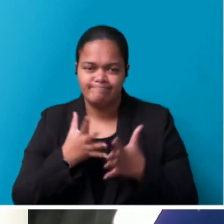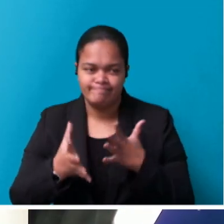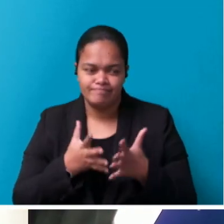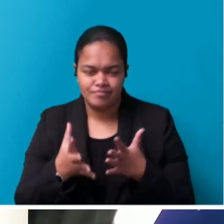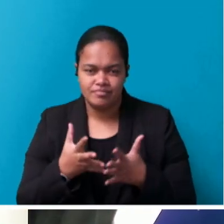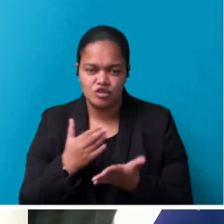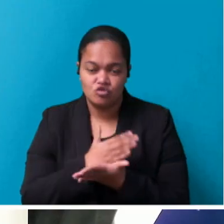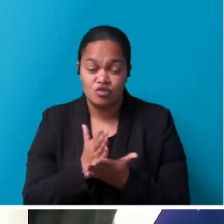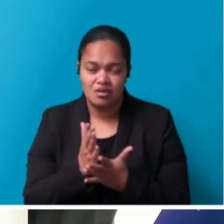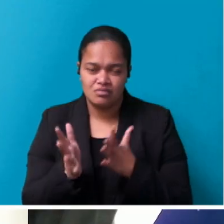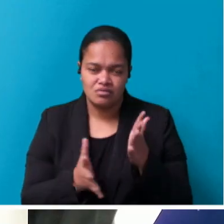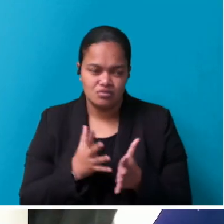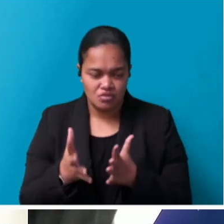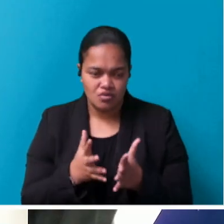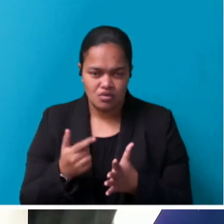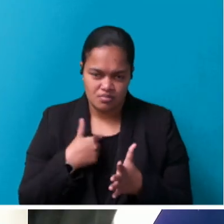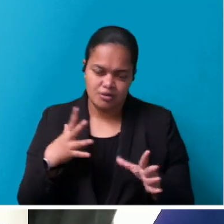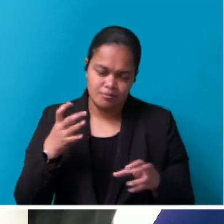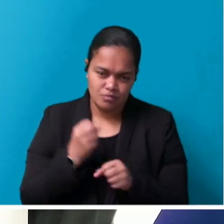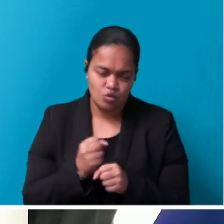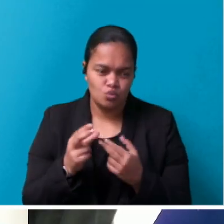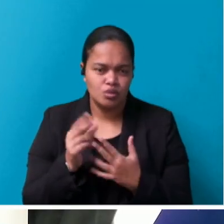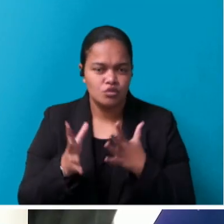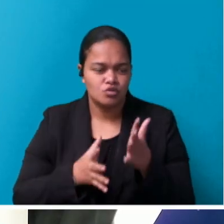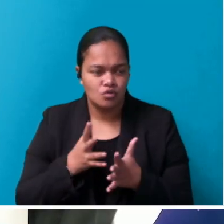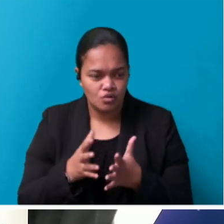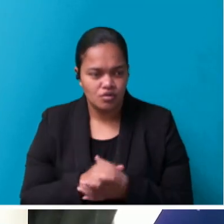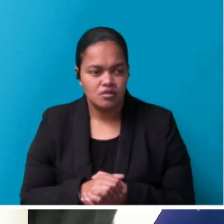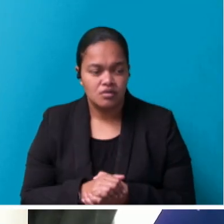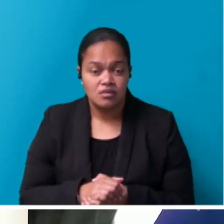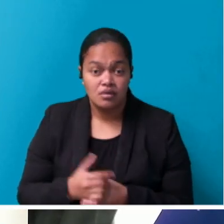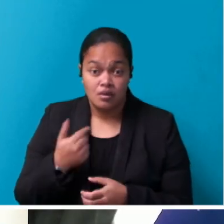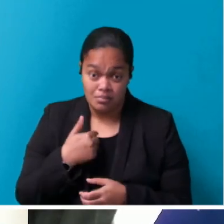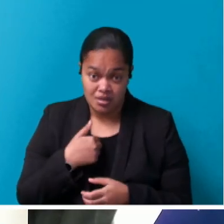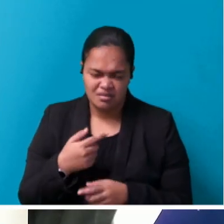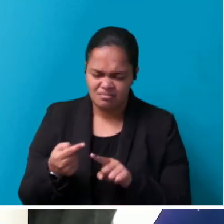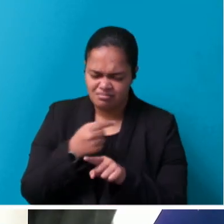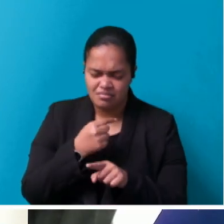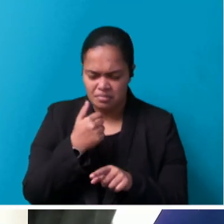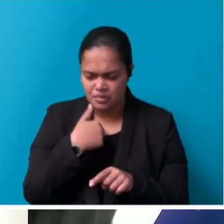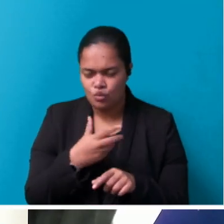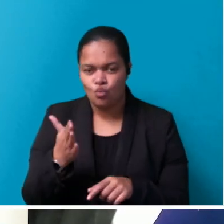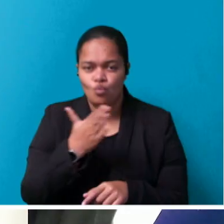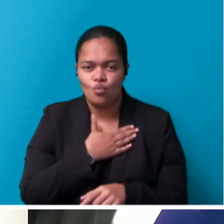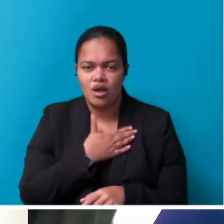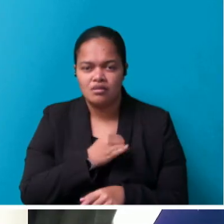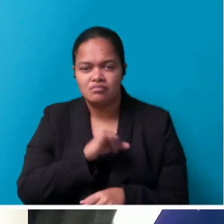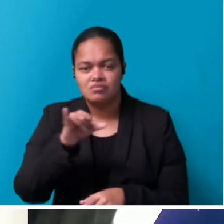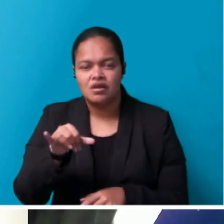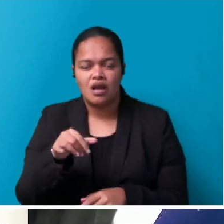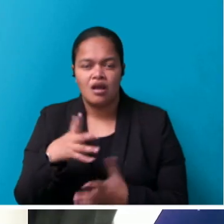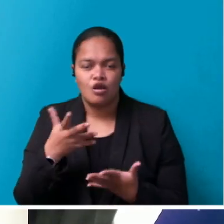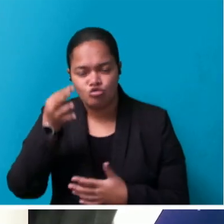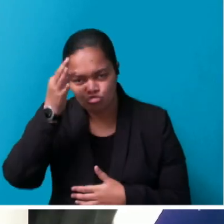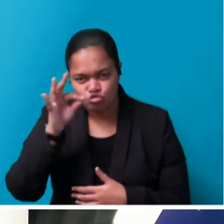Honorable Speaker, recently I went to Rotuma, where we